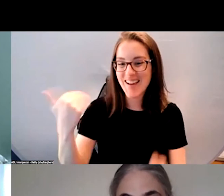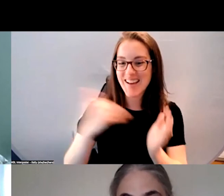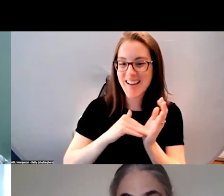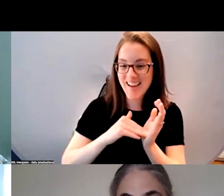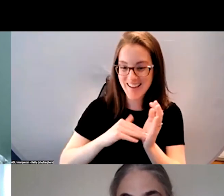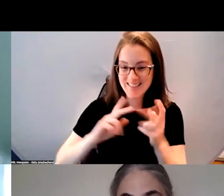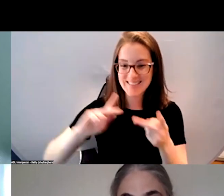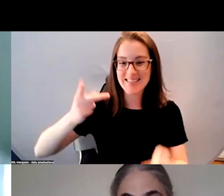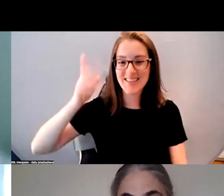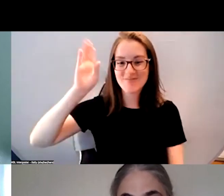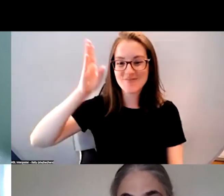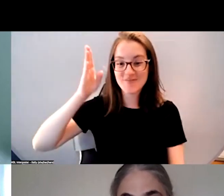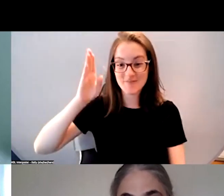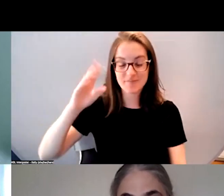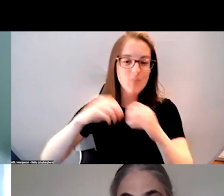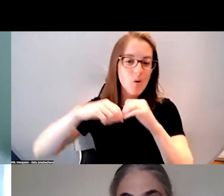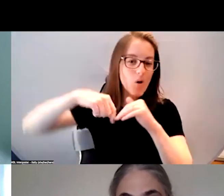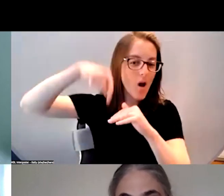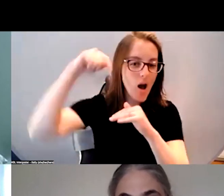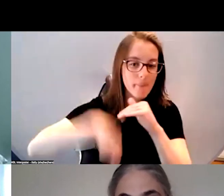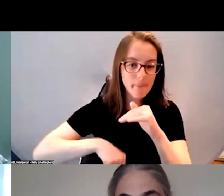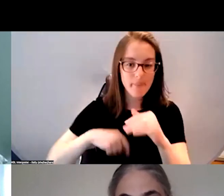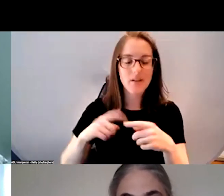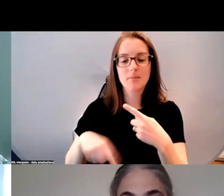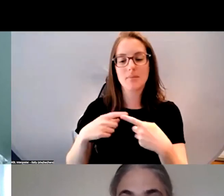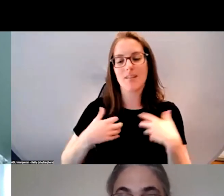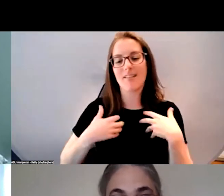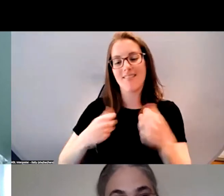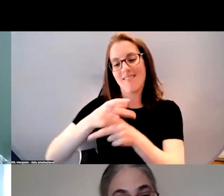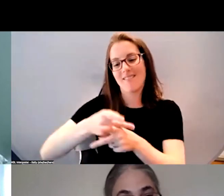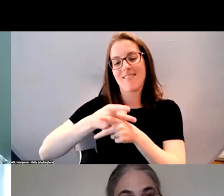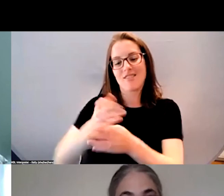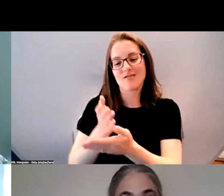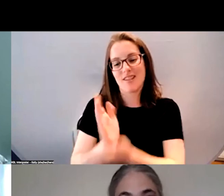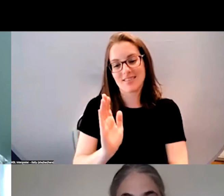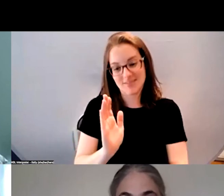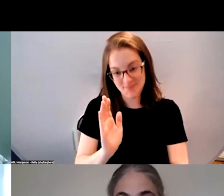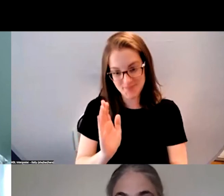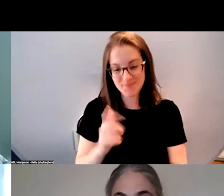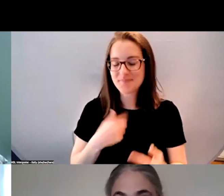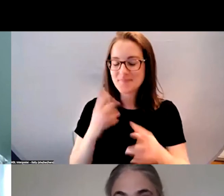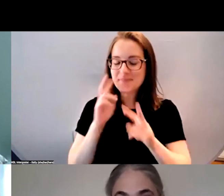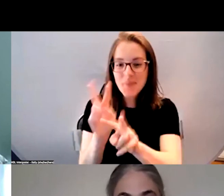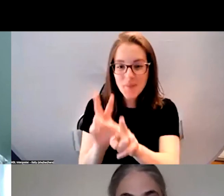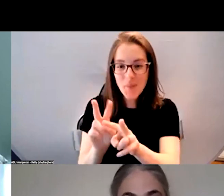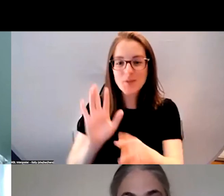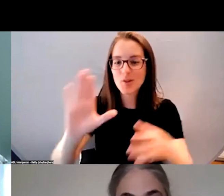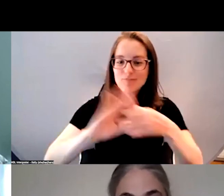dive into healthcare rights. So we'd love to hear from you again, Kara.